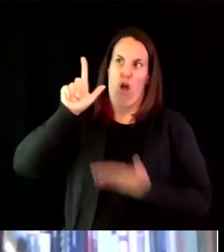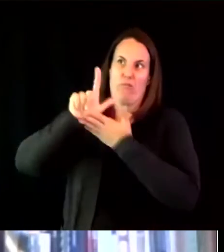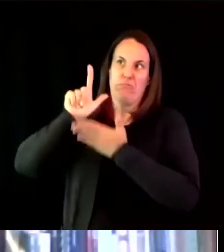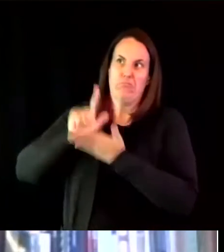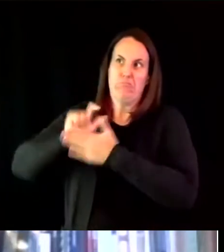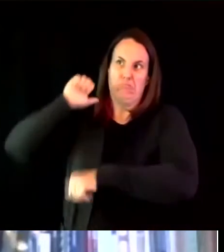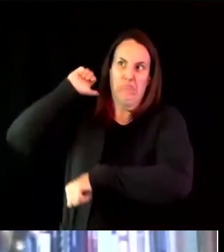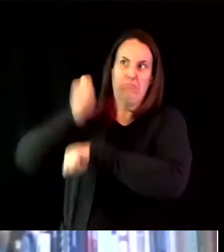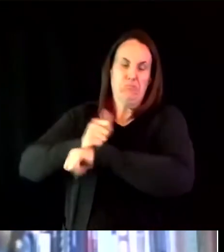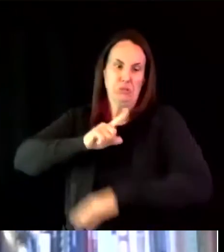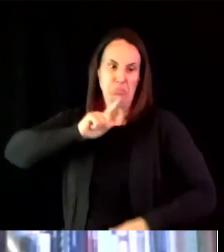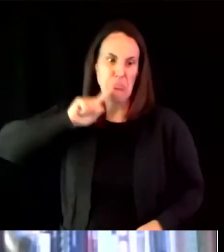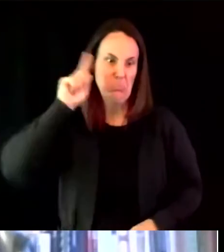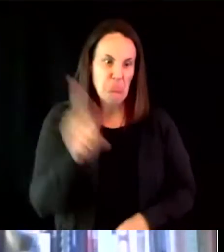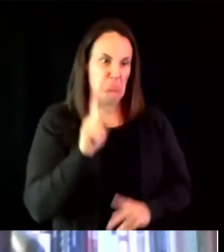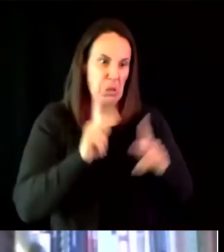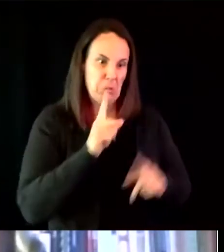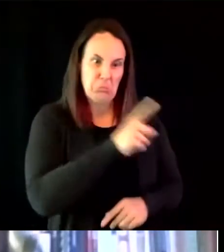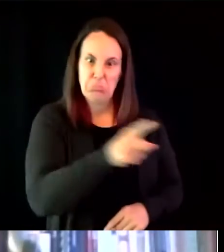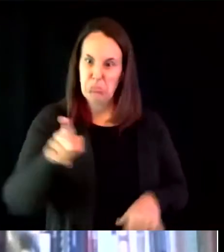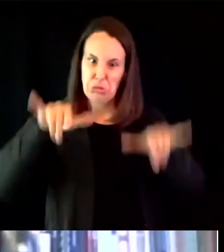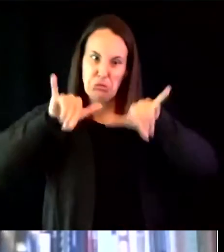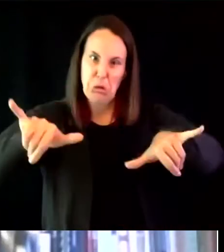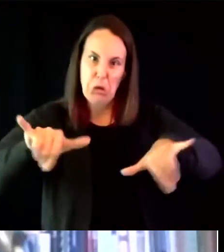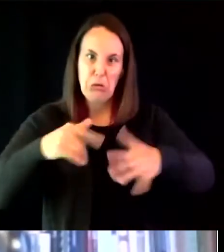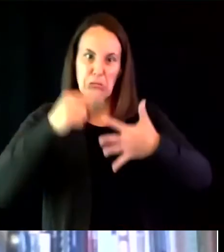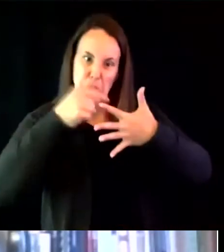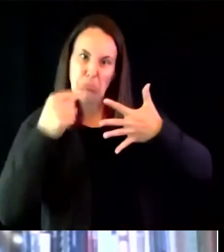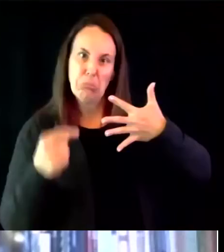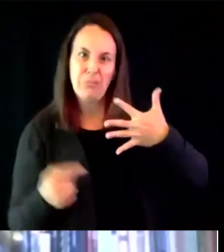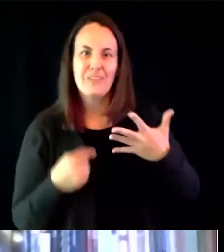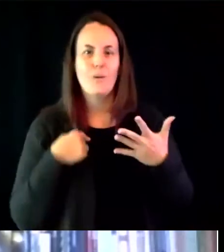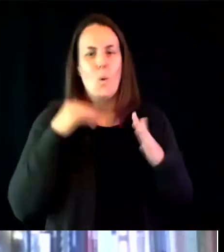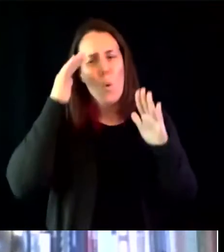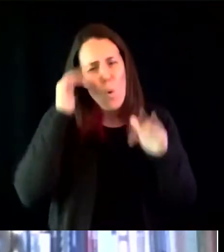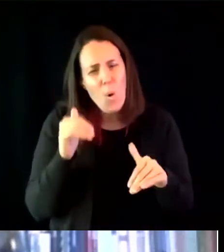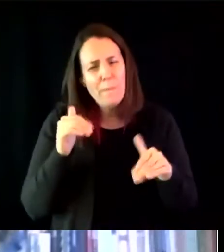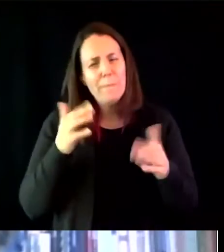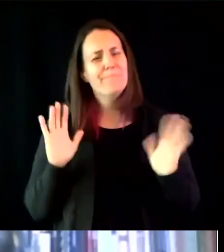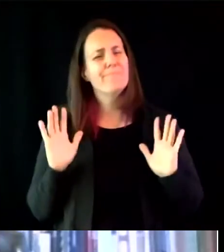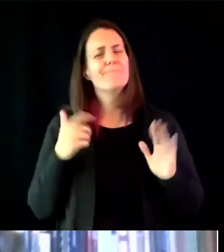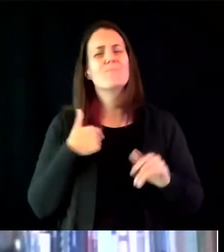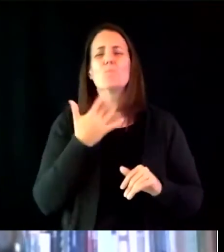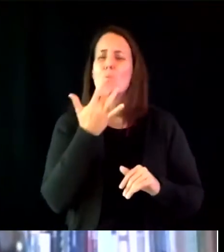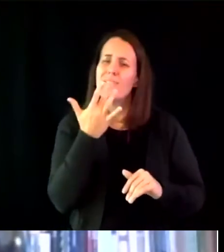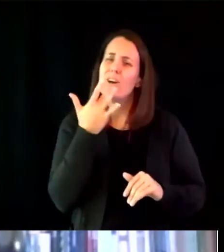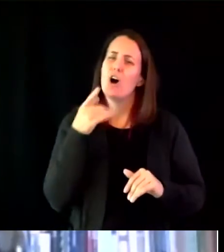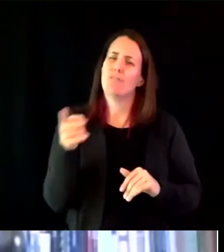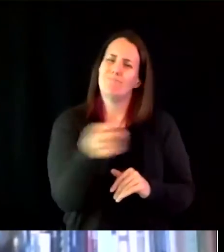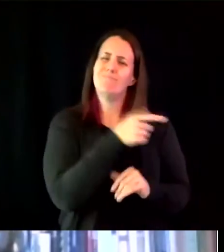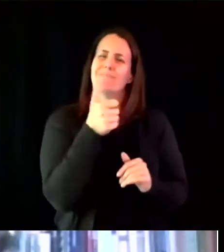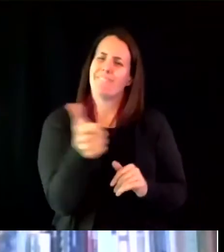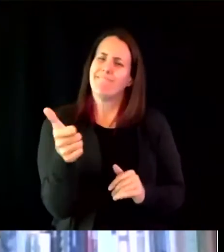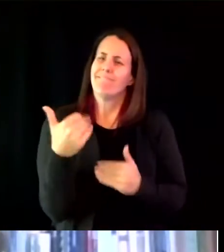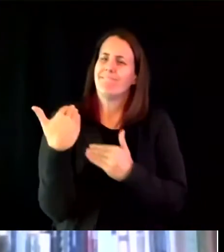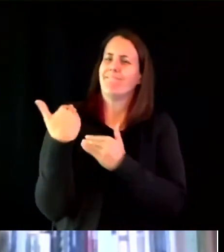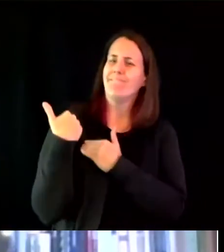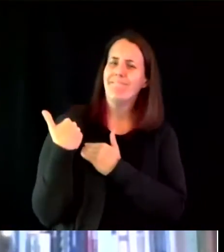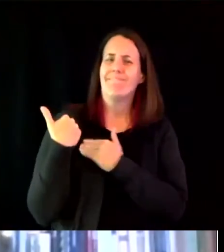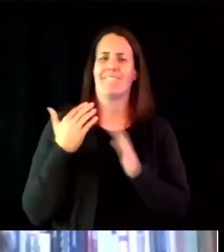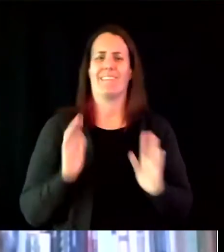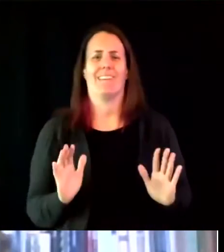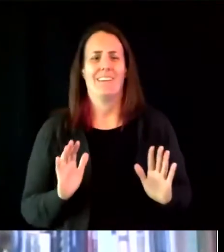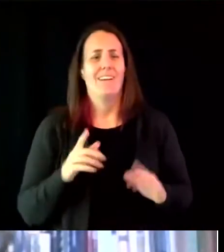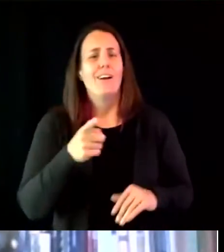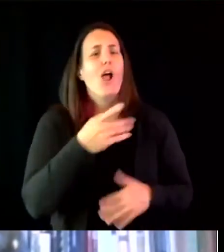to barbecues. Don't just go out shopping for the fun of it right now. Try, shop